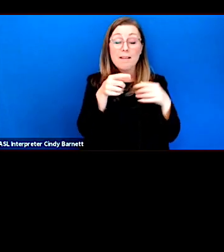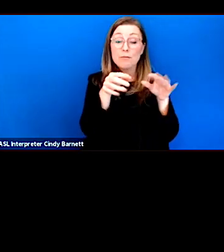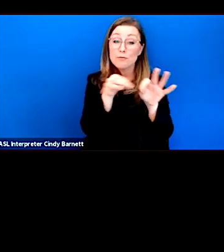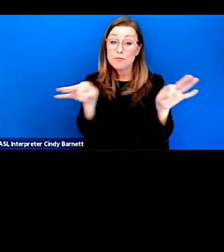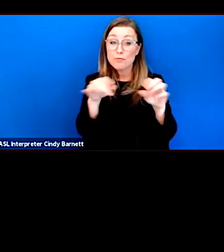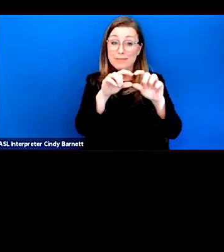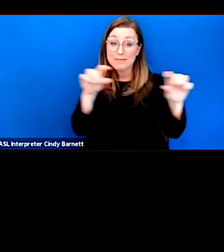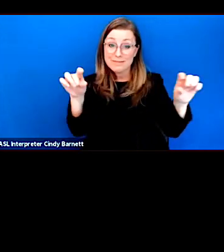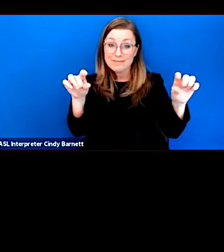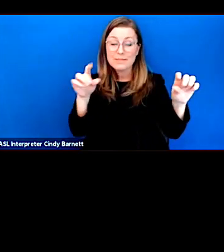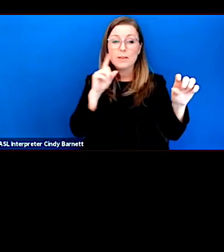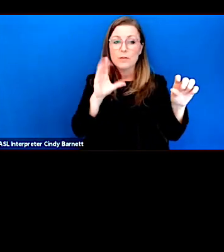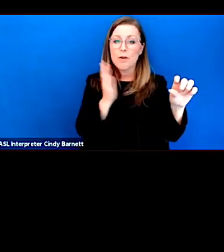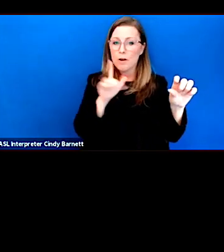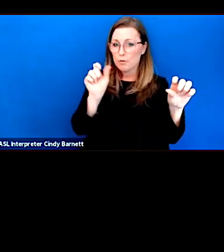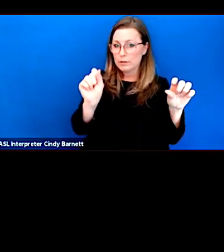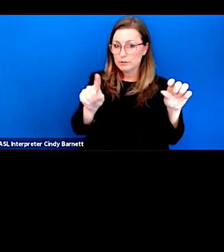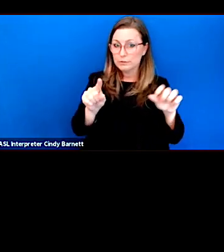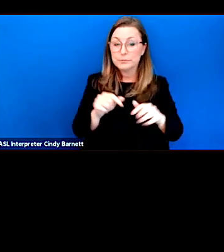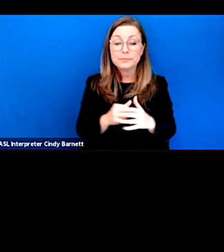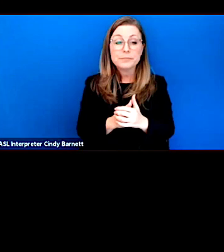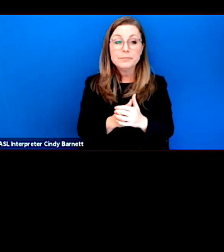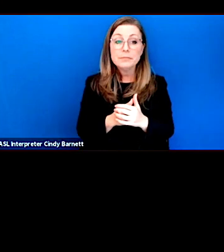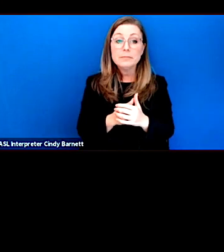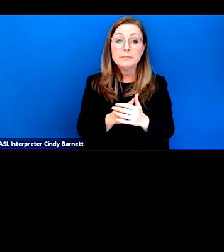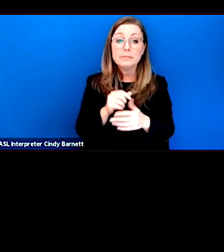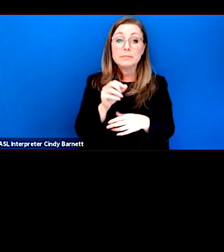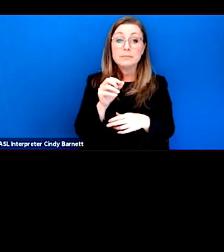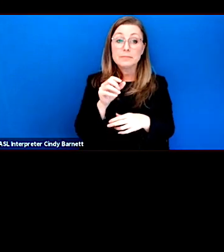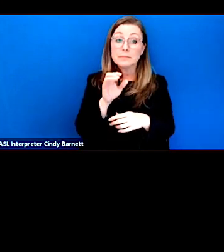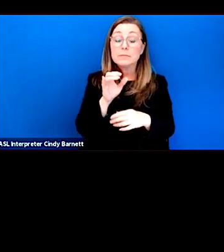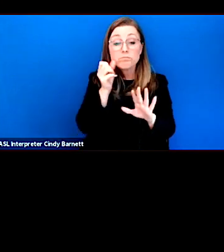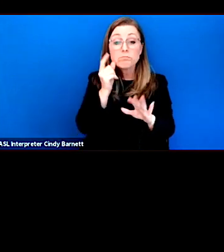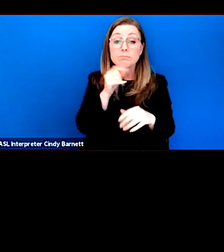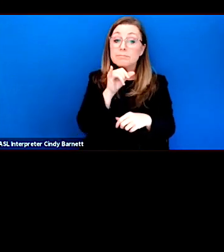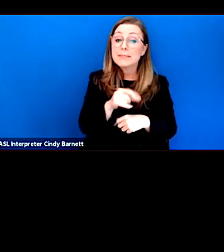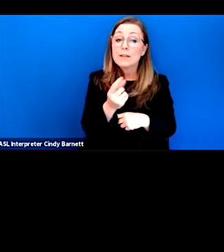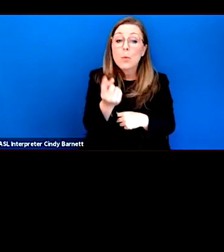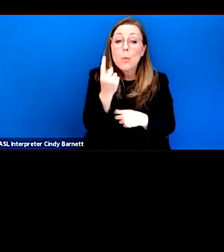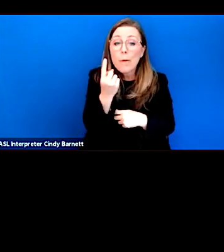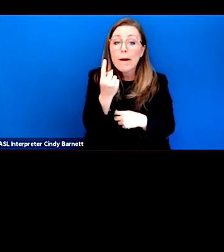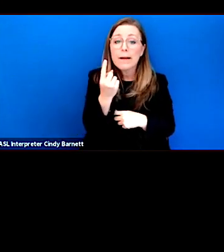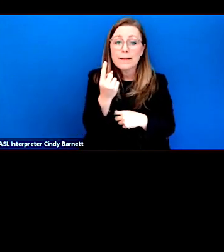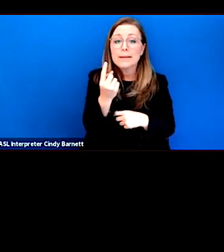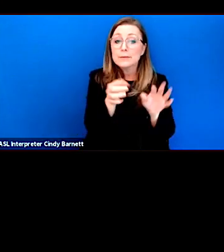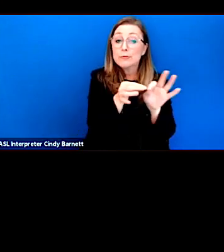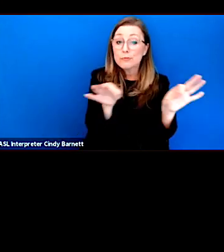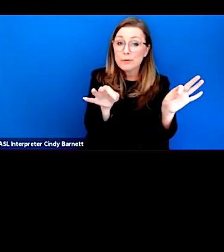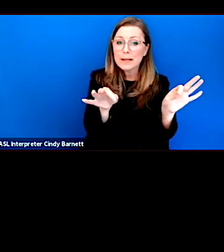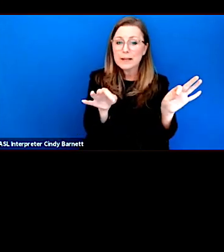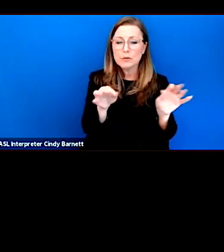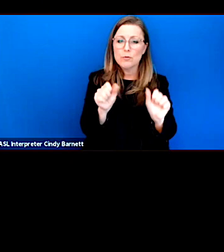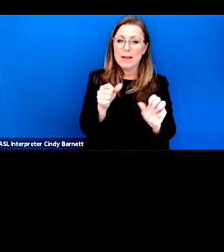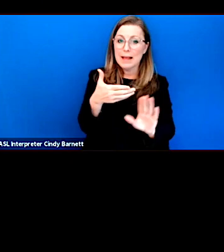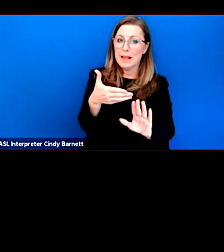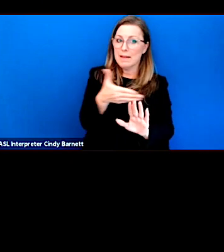question. This would be one of several strings that you would put together in advance. As you